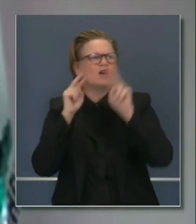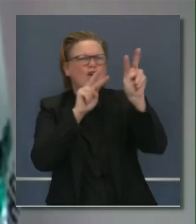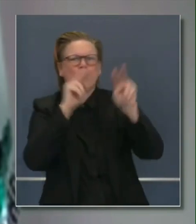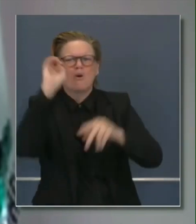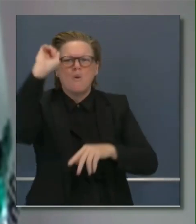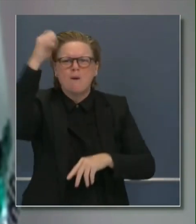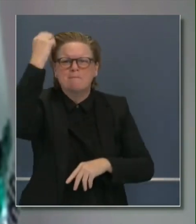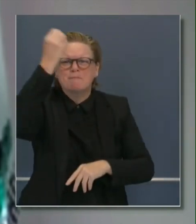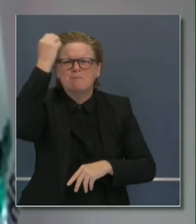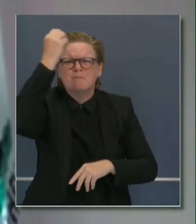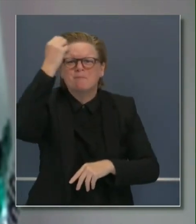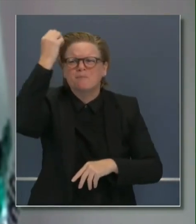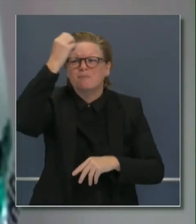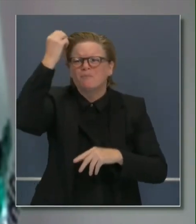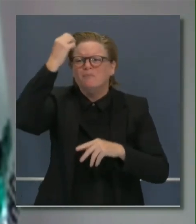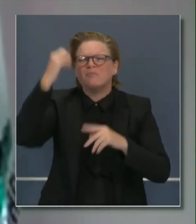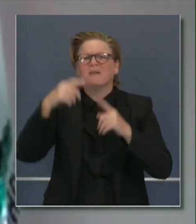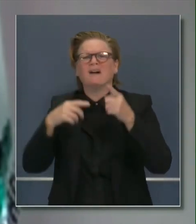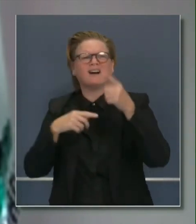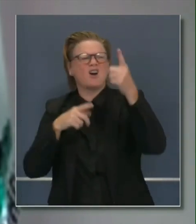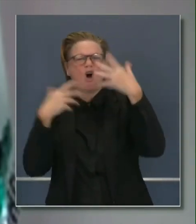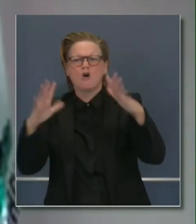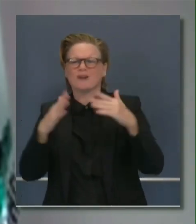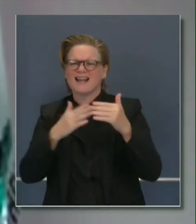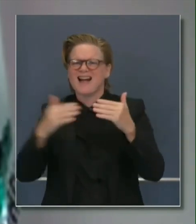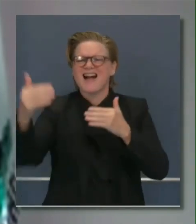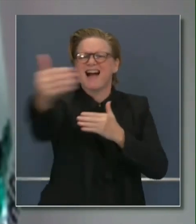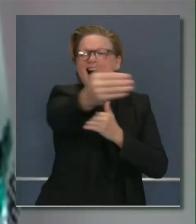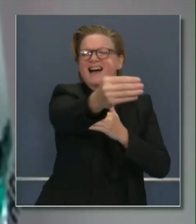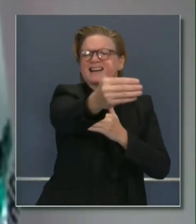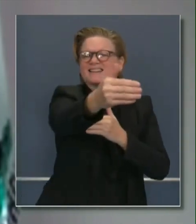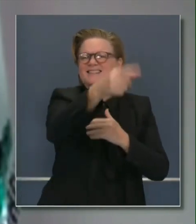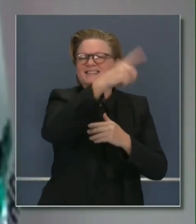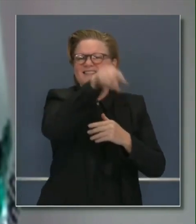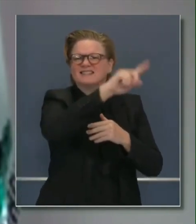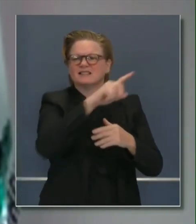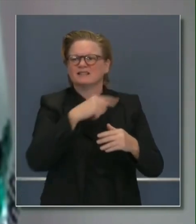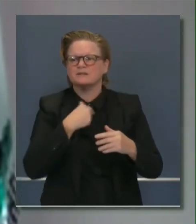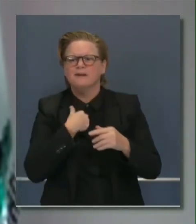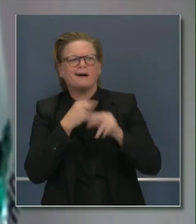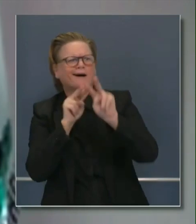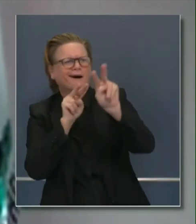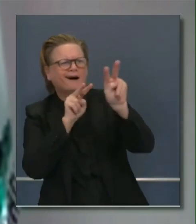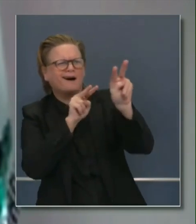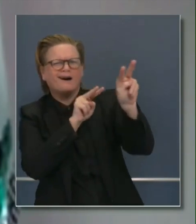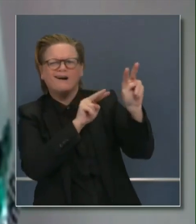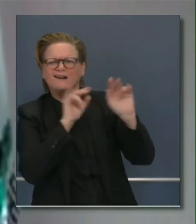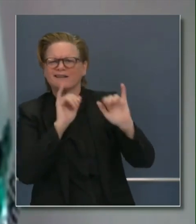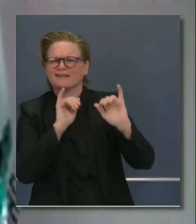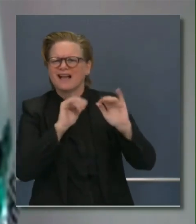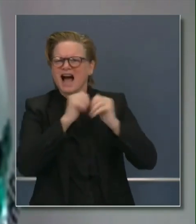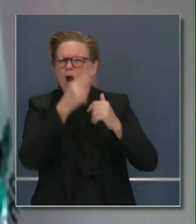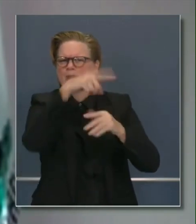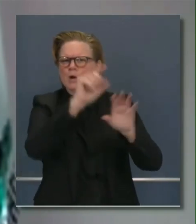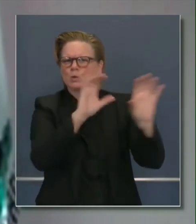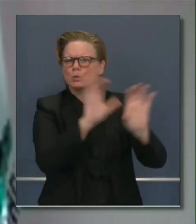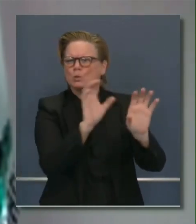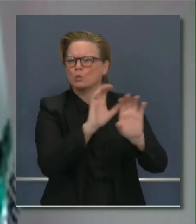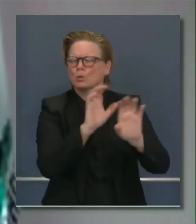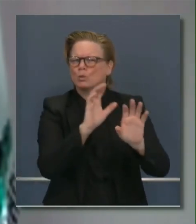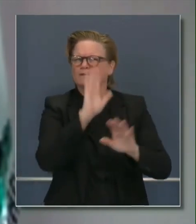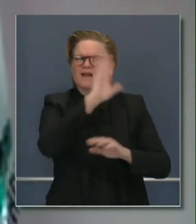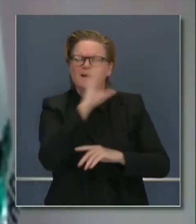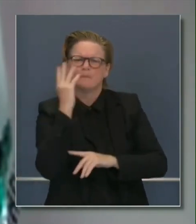not a couple of months ahead of some of the experiences in the US. And they have had their own experiences of little by